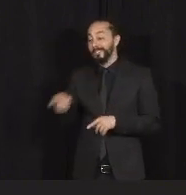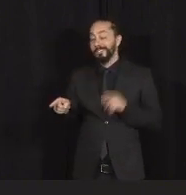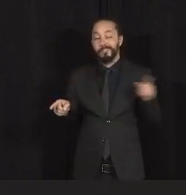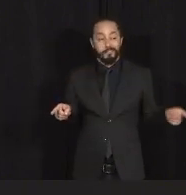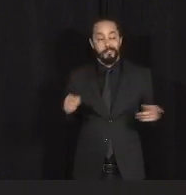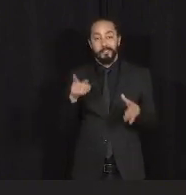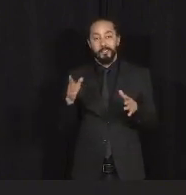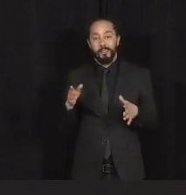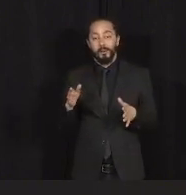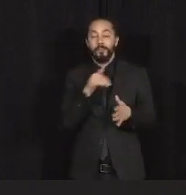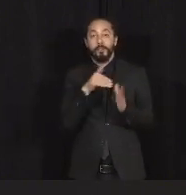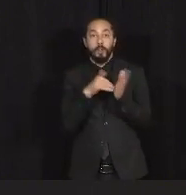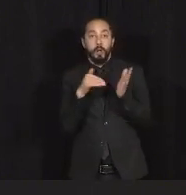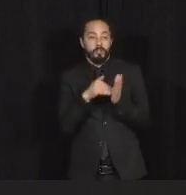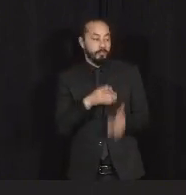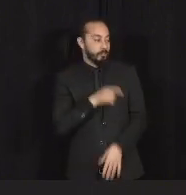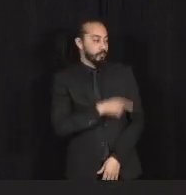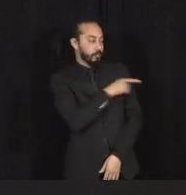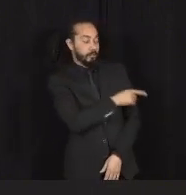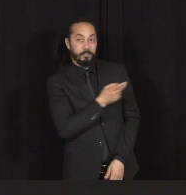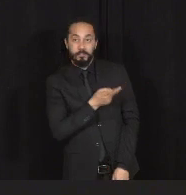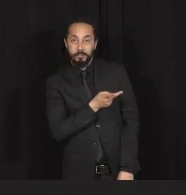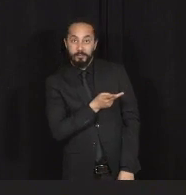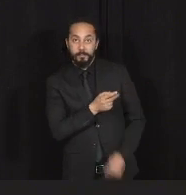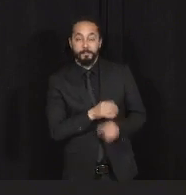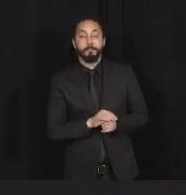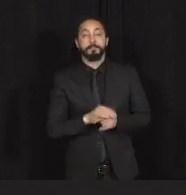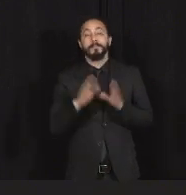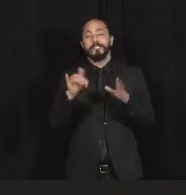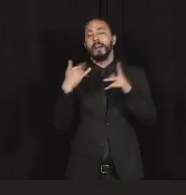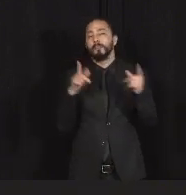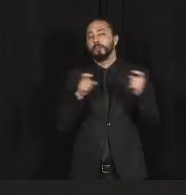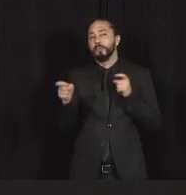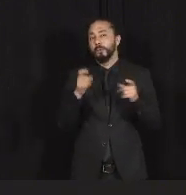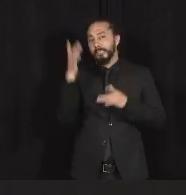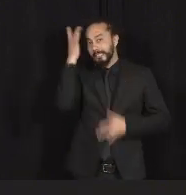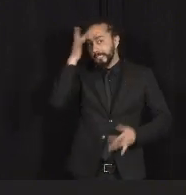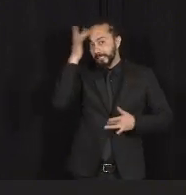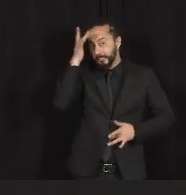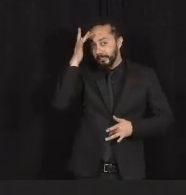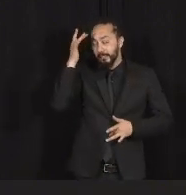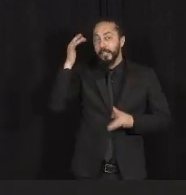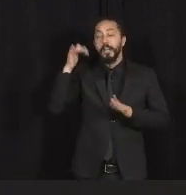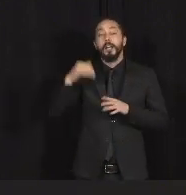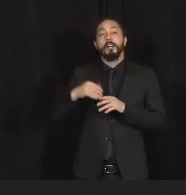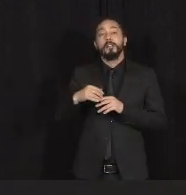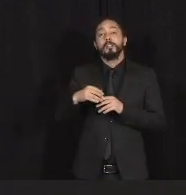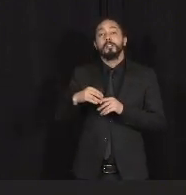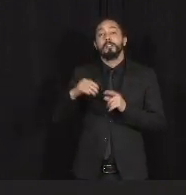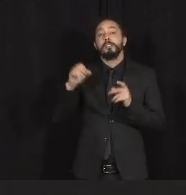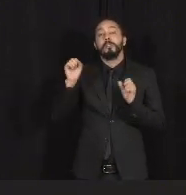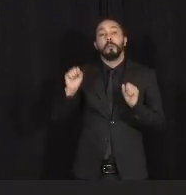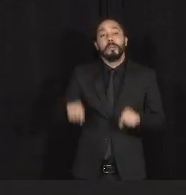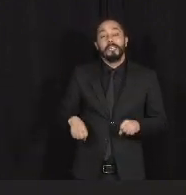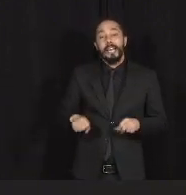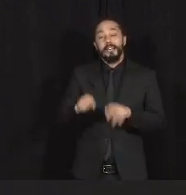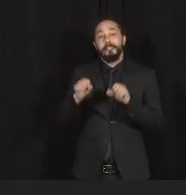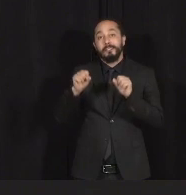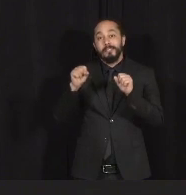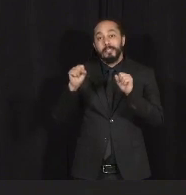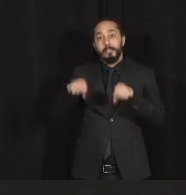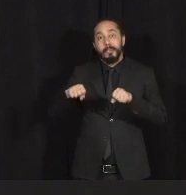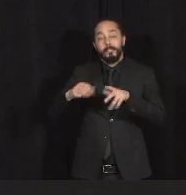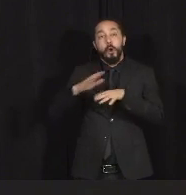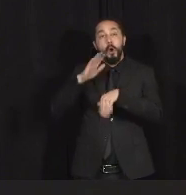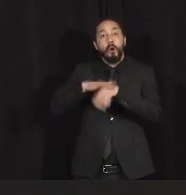disease to a lower level, the capacity that we have online or that we could bring online would indeed be sufficient. But